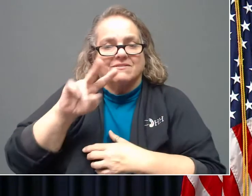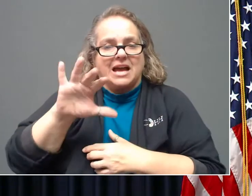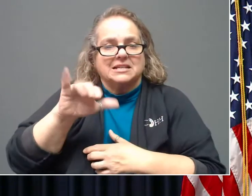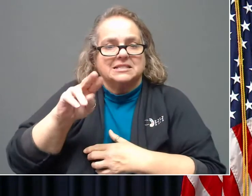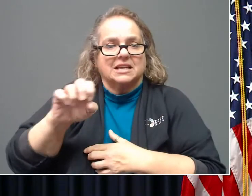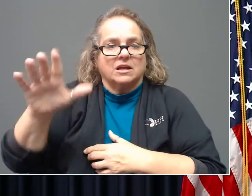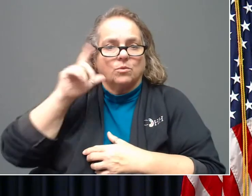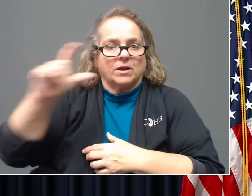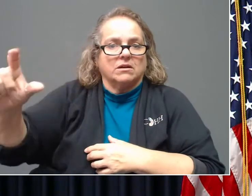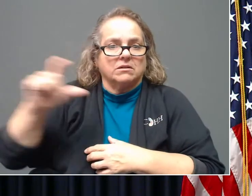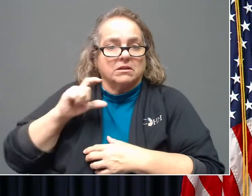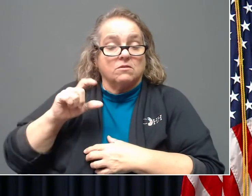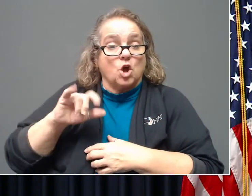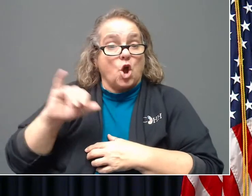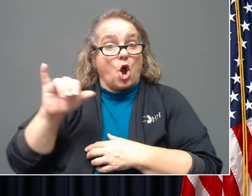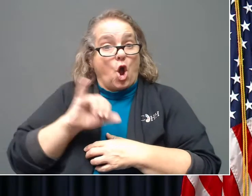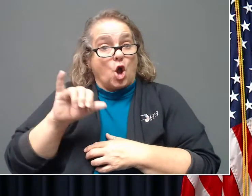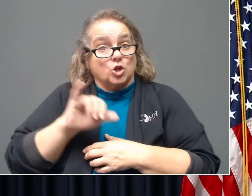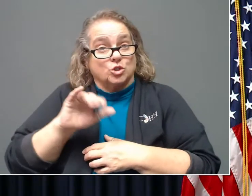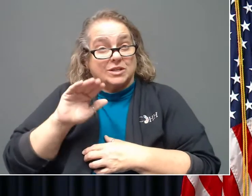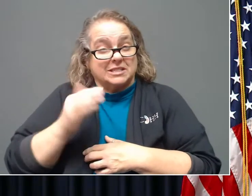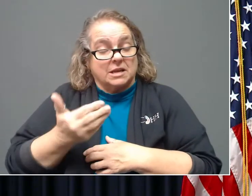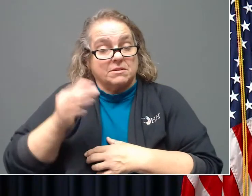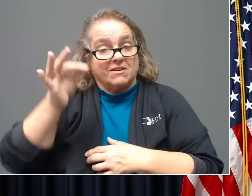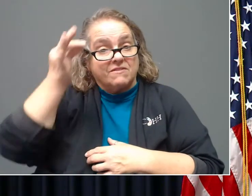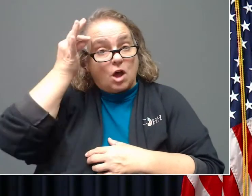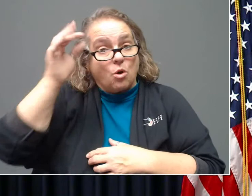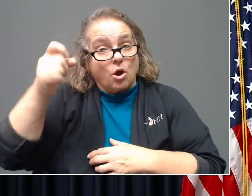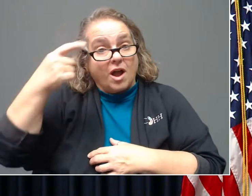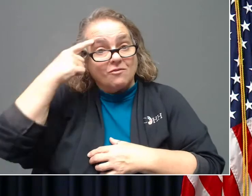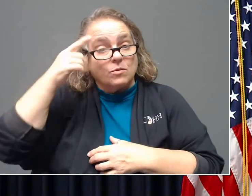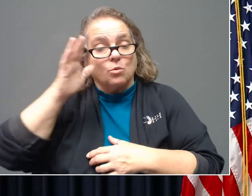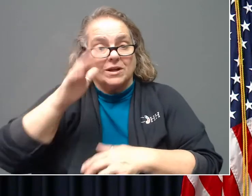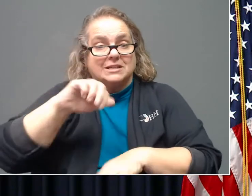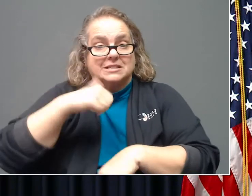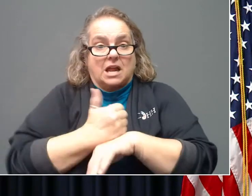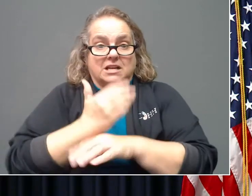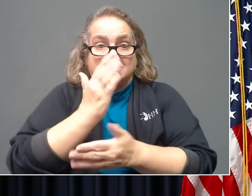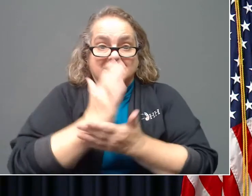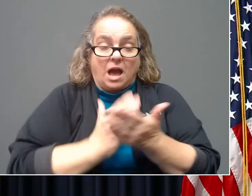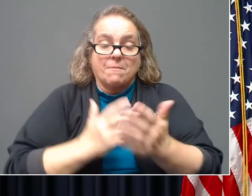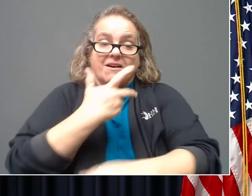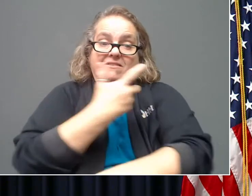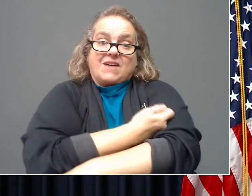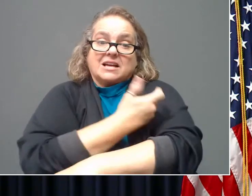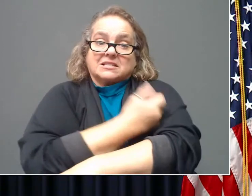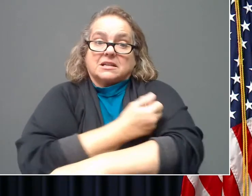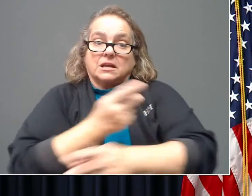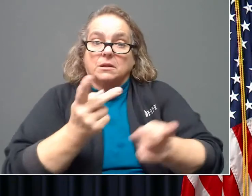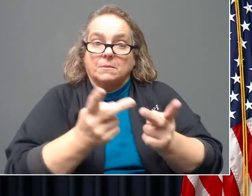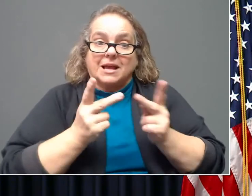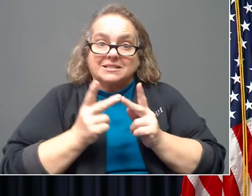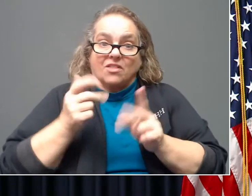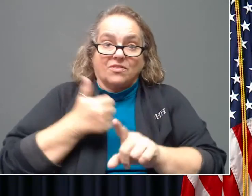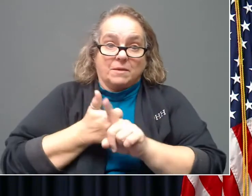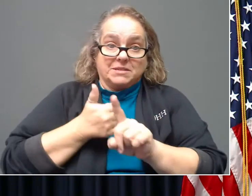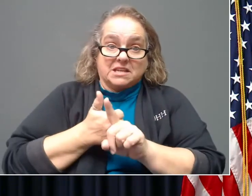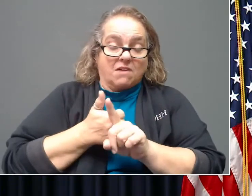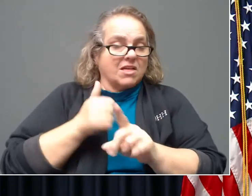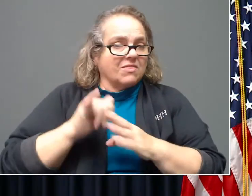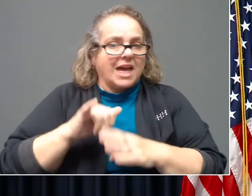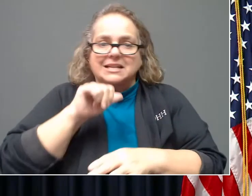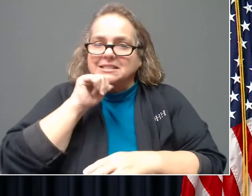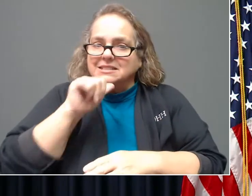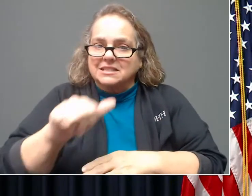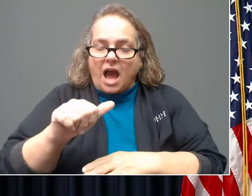government's going to set up some vaccination facilities themselves that wouldn't count towards our allocation. I'll certainly take any of those that we can